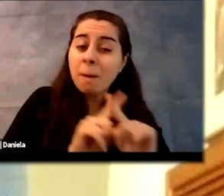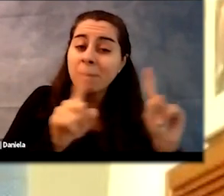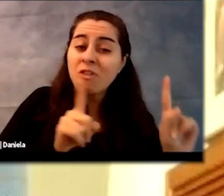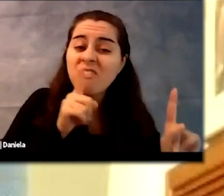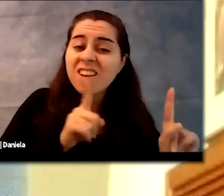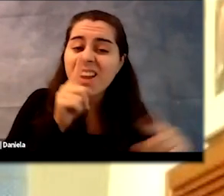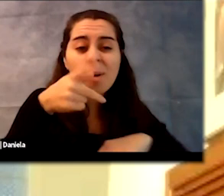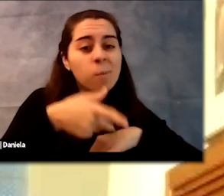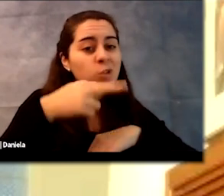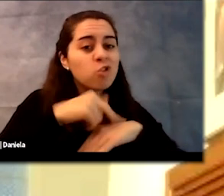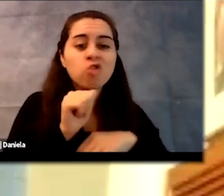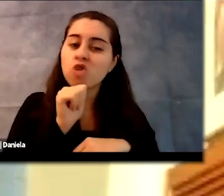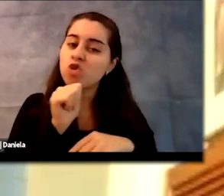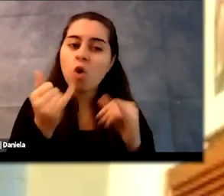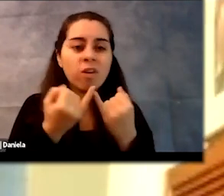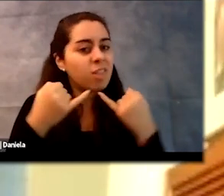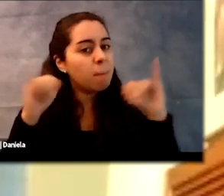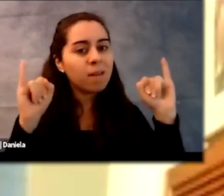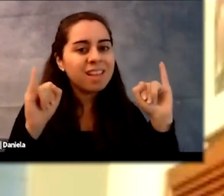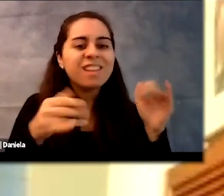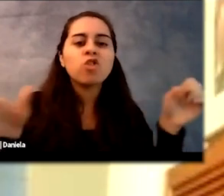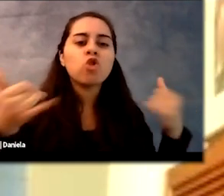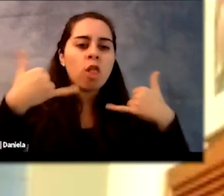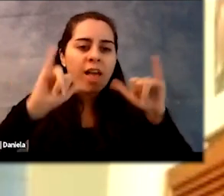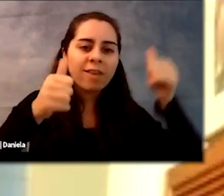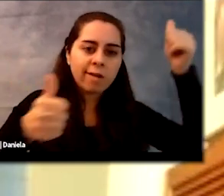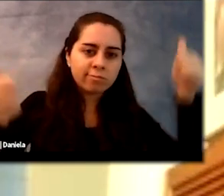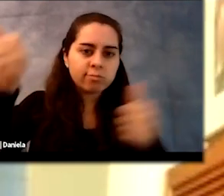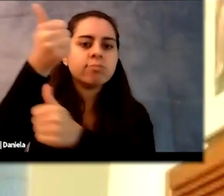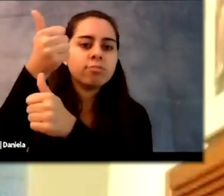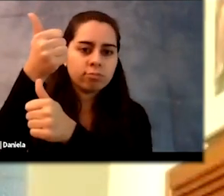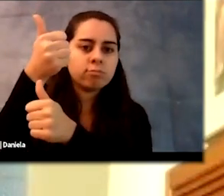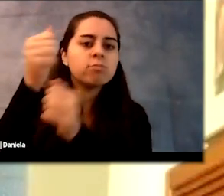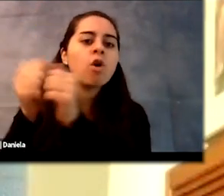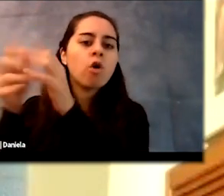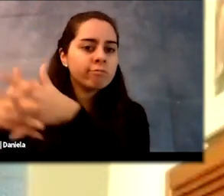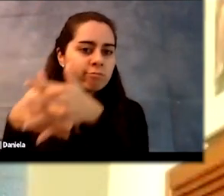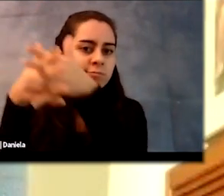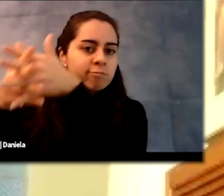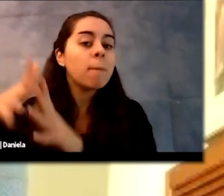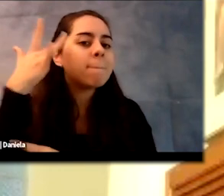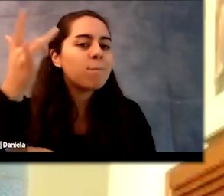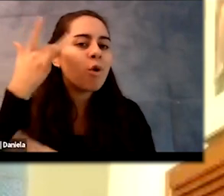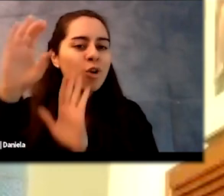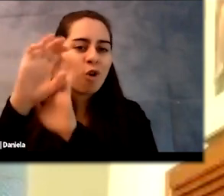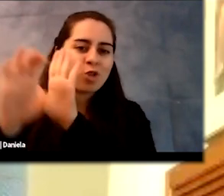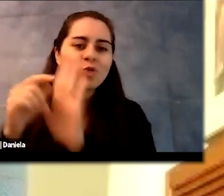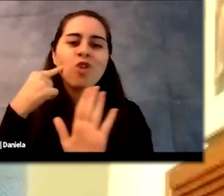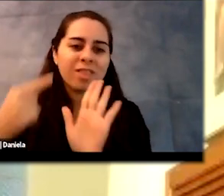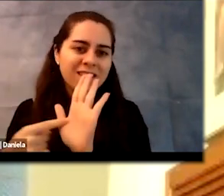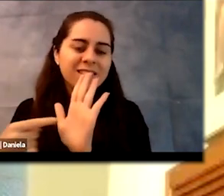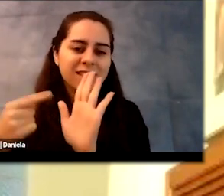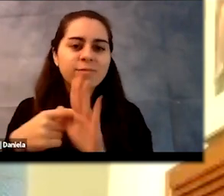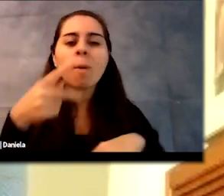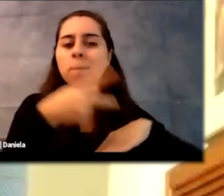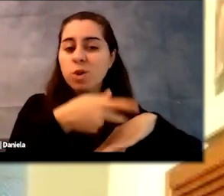remained an unincorporated territory of the United States as stipulated in the US Constitution and remains